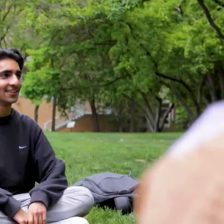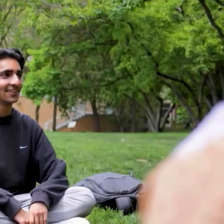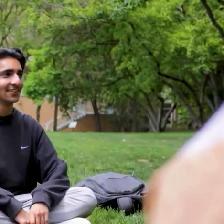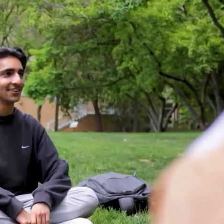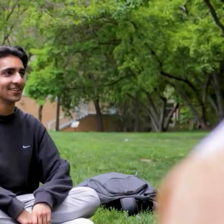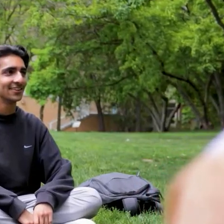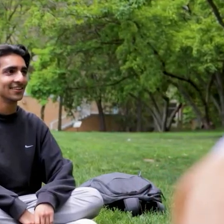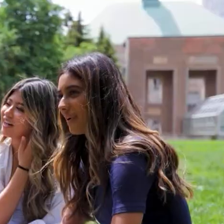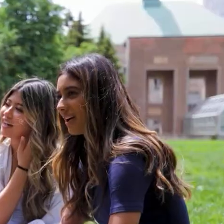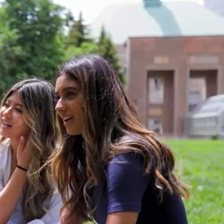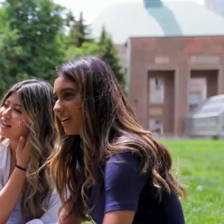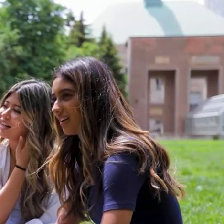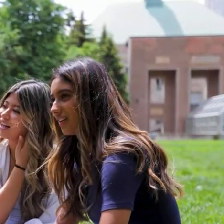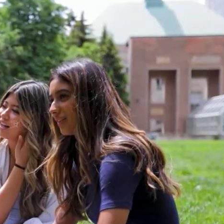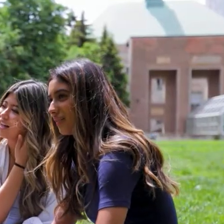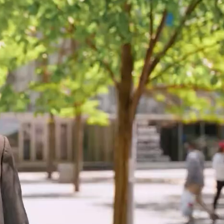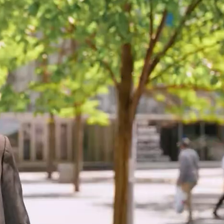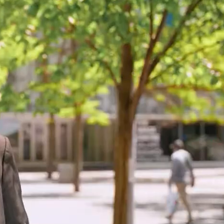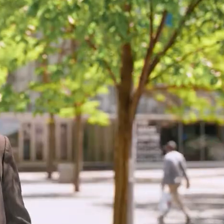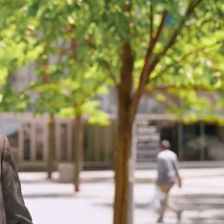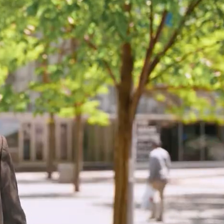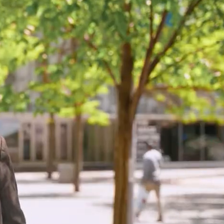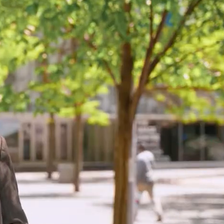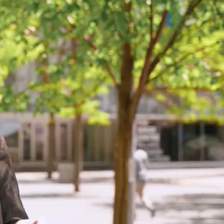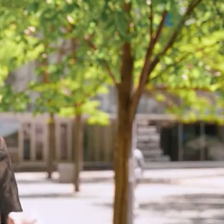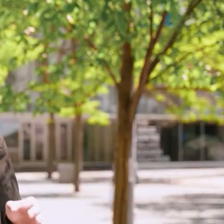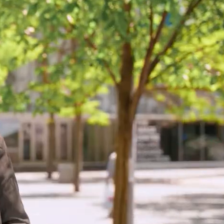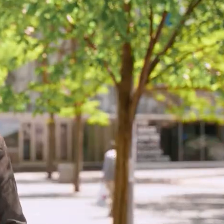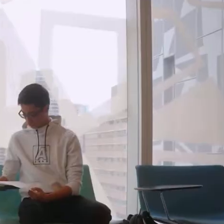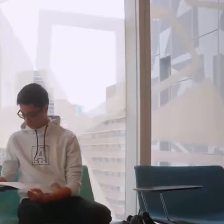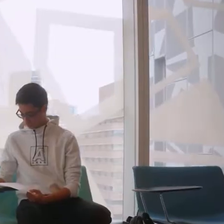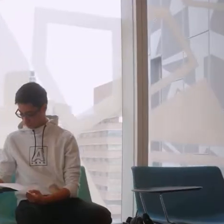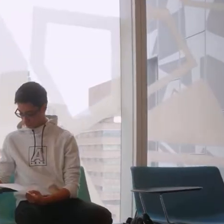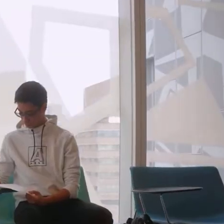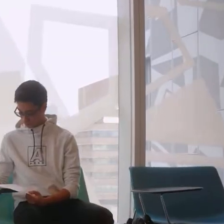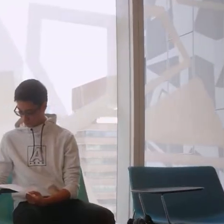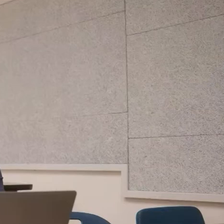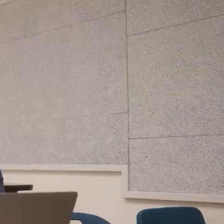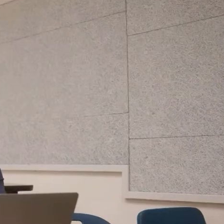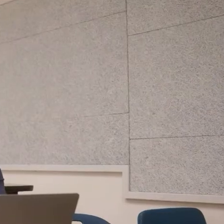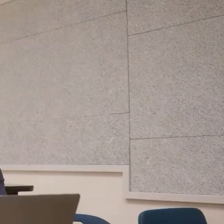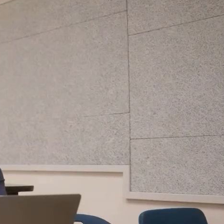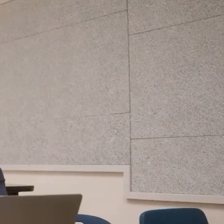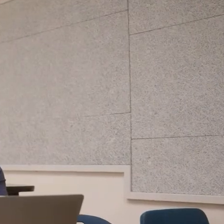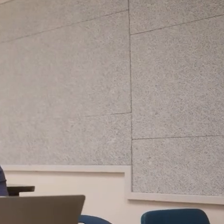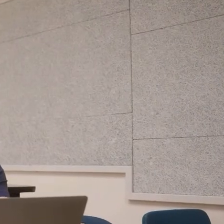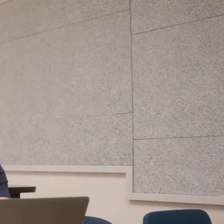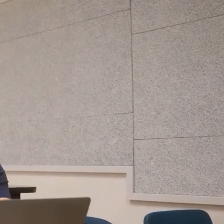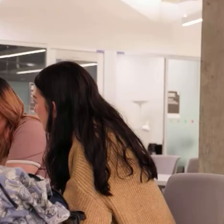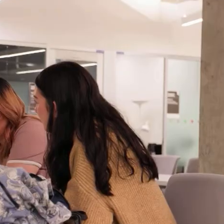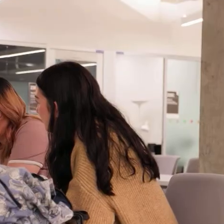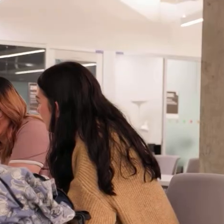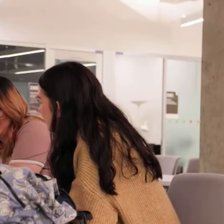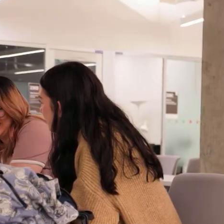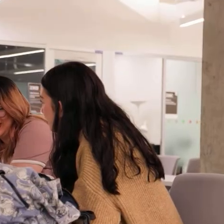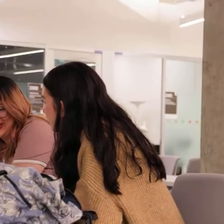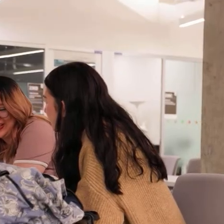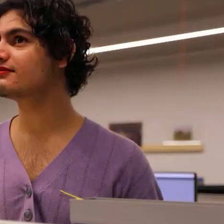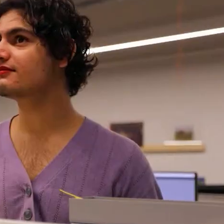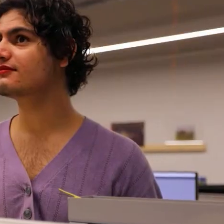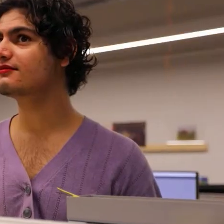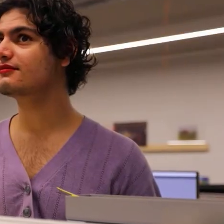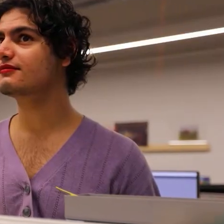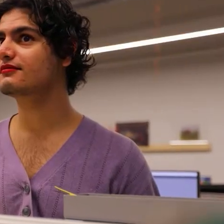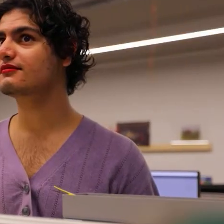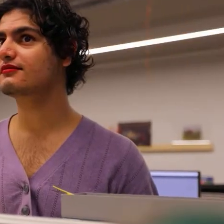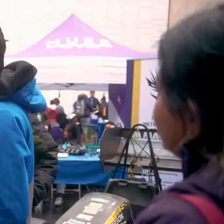you found along the way. Your degree represents more than just the assignments you've completed and the exams that you've written. The student groups,